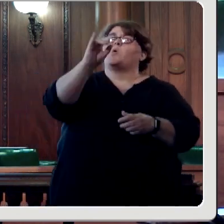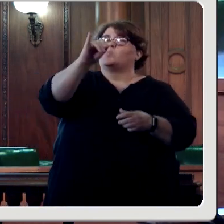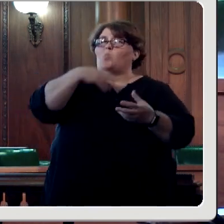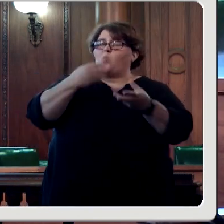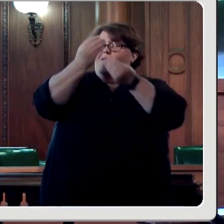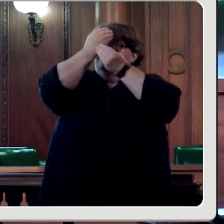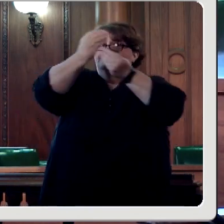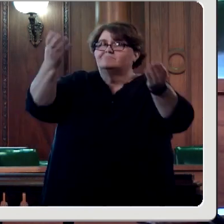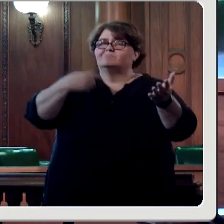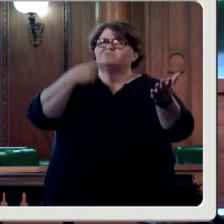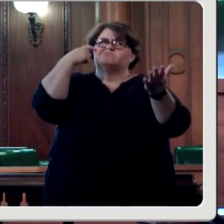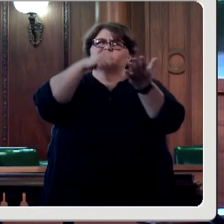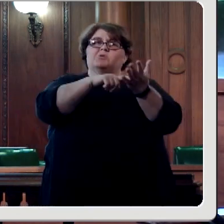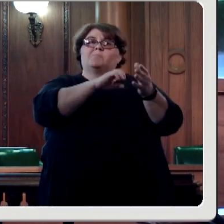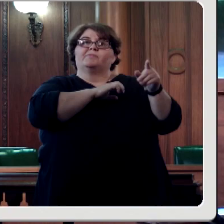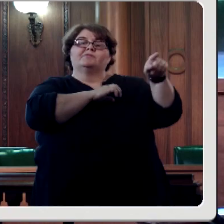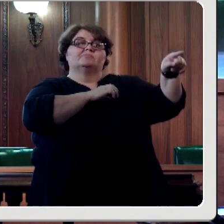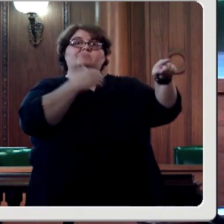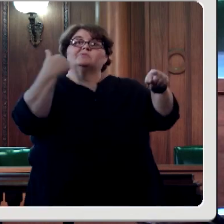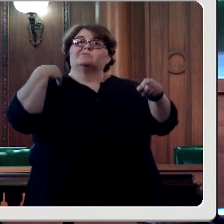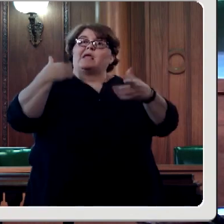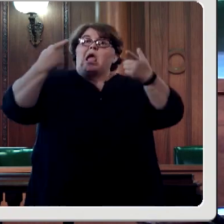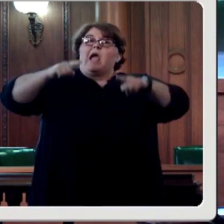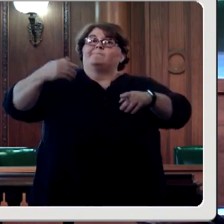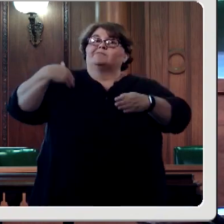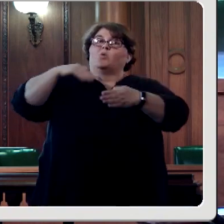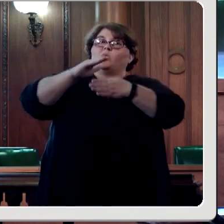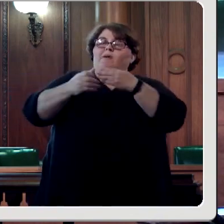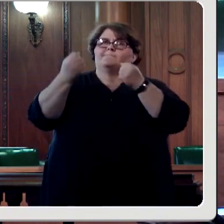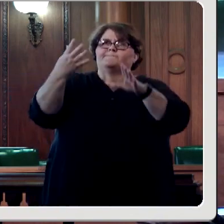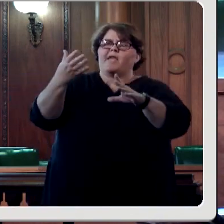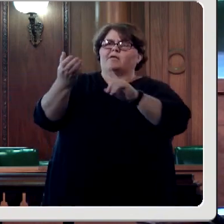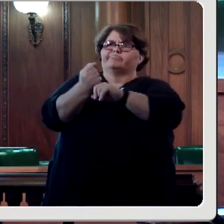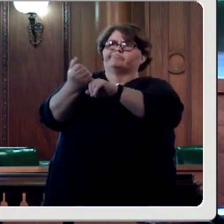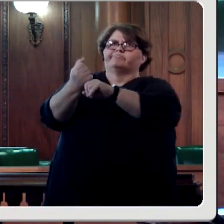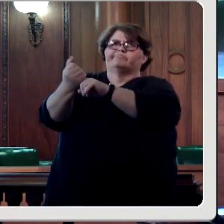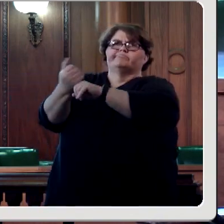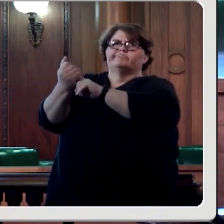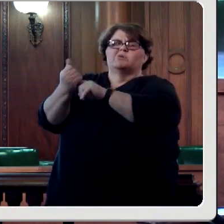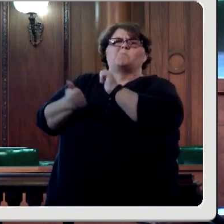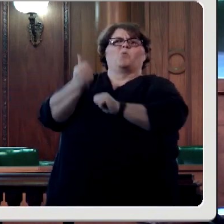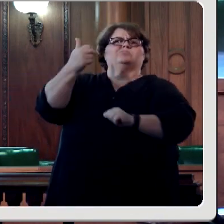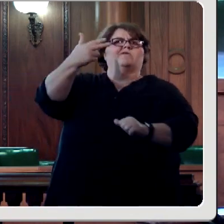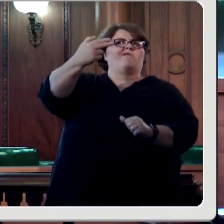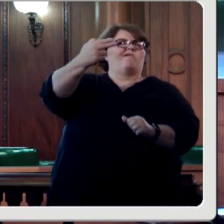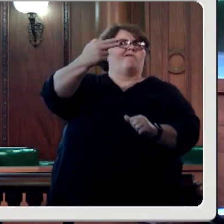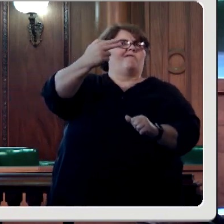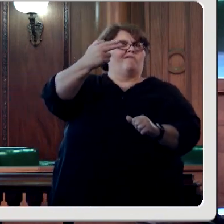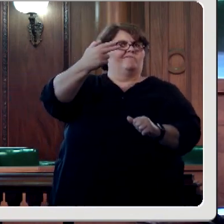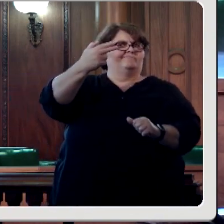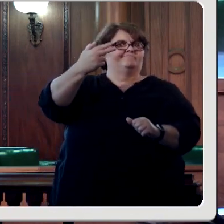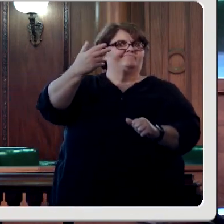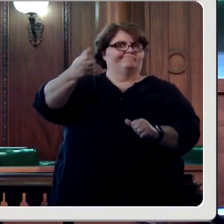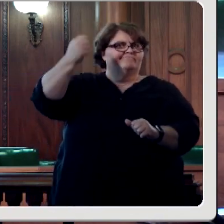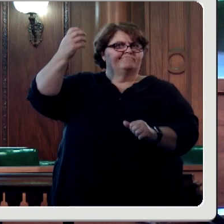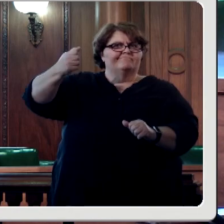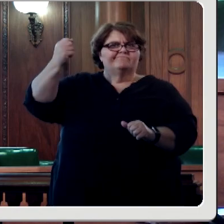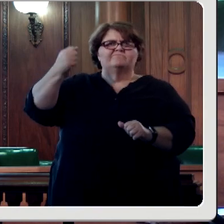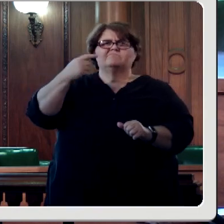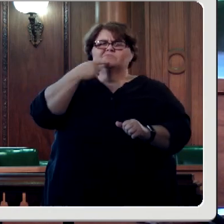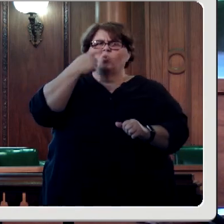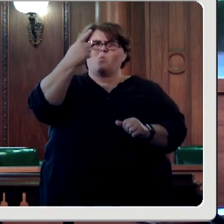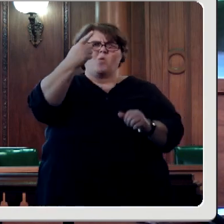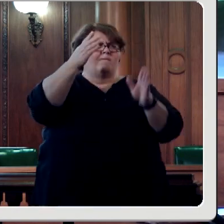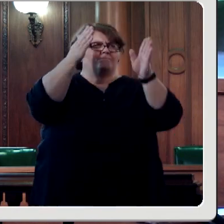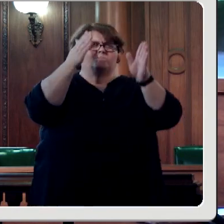gun arrest, 4 taken off the street. We were able to get that person who kept breaking into homes and cars on 16 acres,